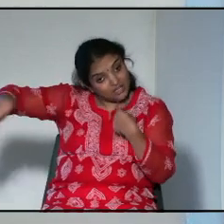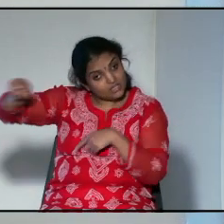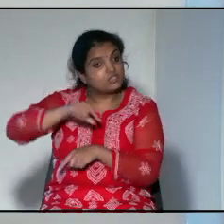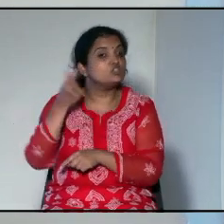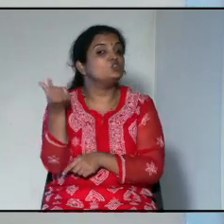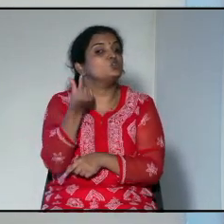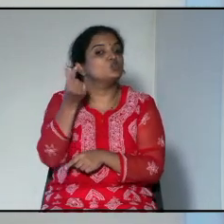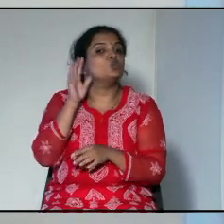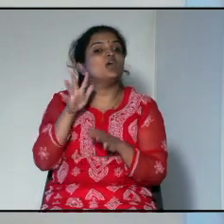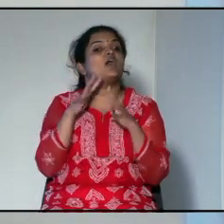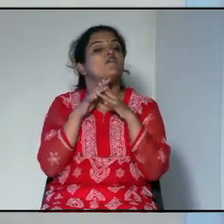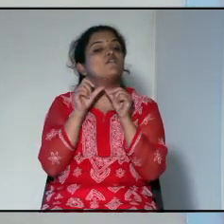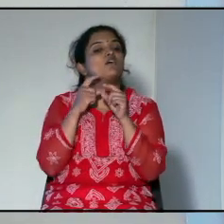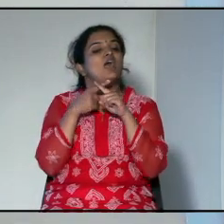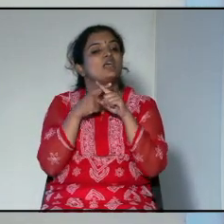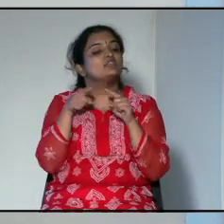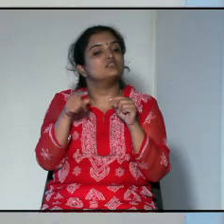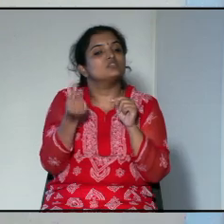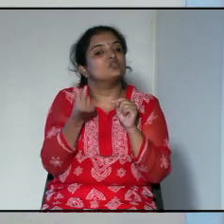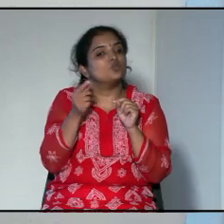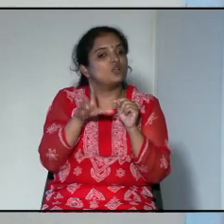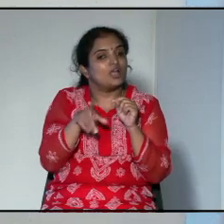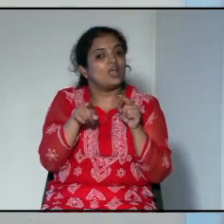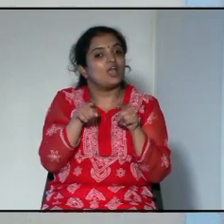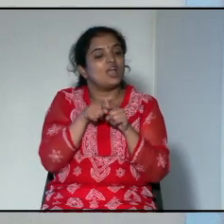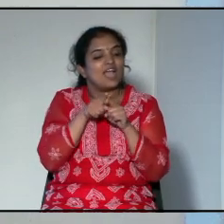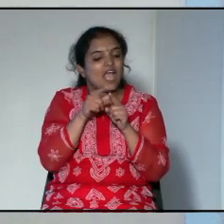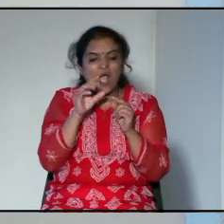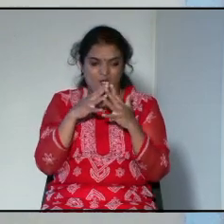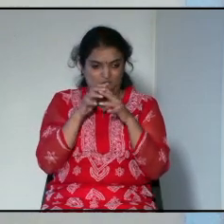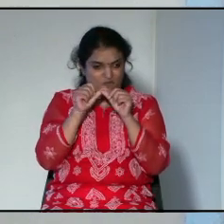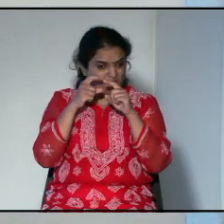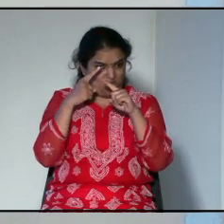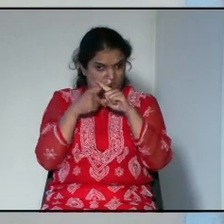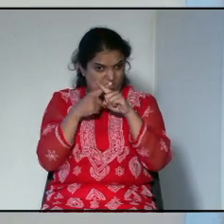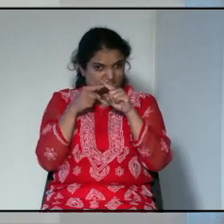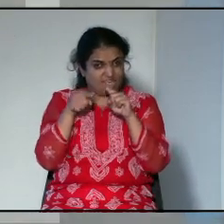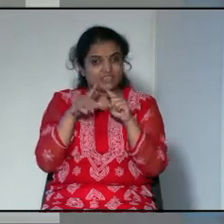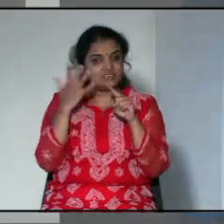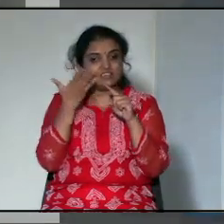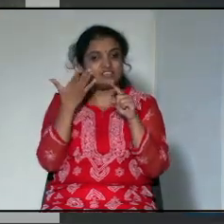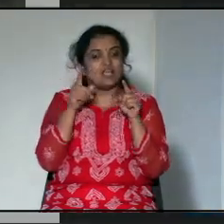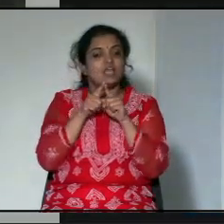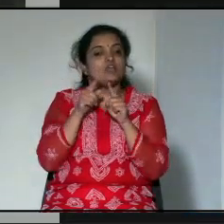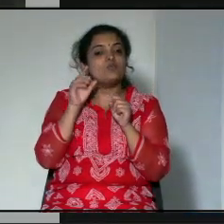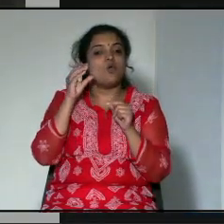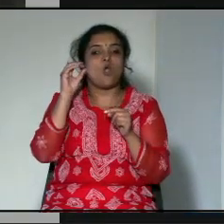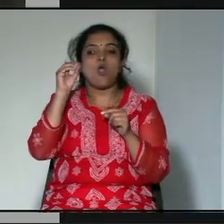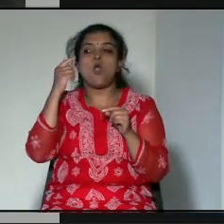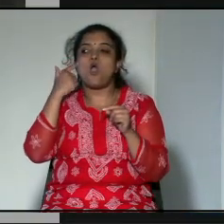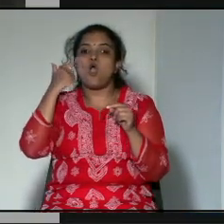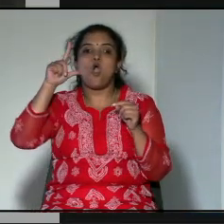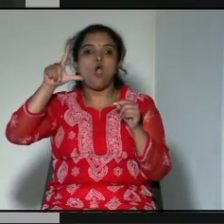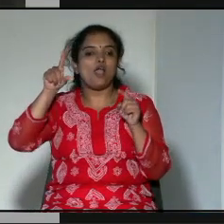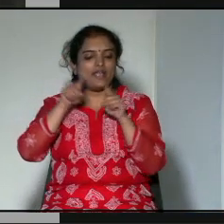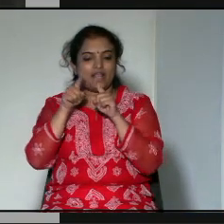their method of using beeswax mixed with mustard oil and squeezing the wax through a sieve, like we see